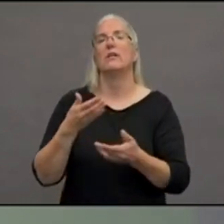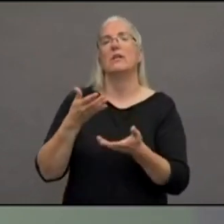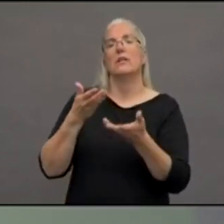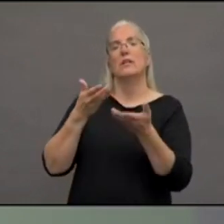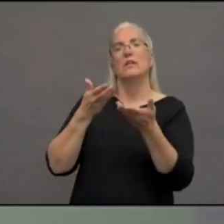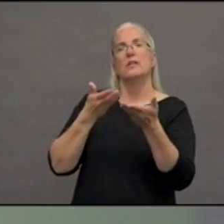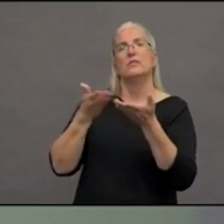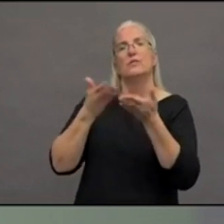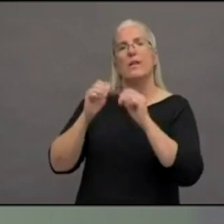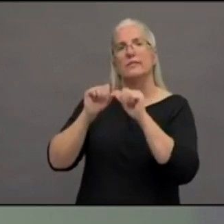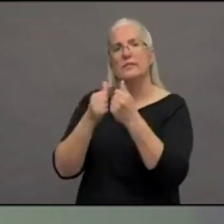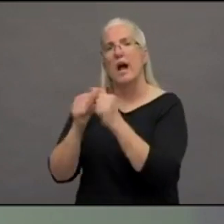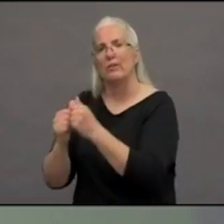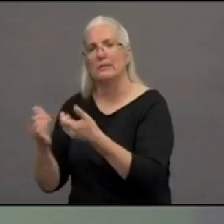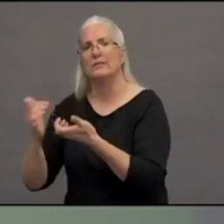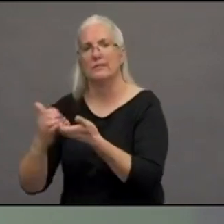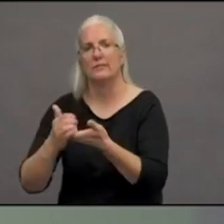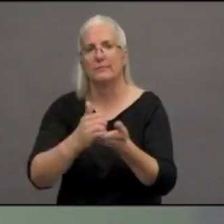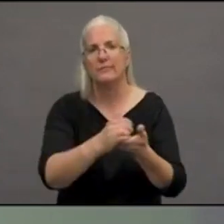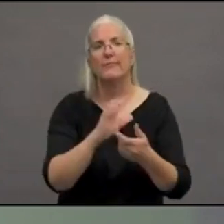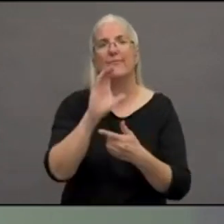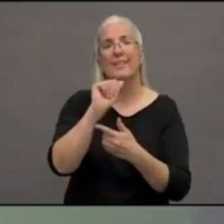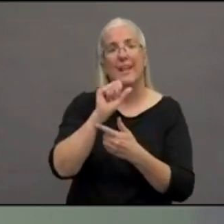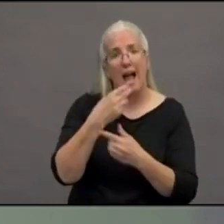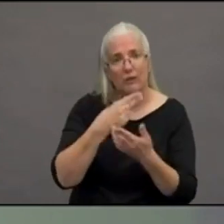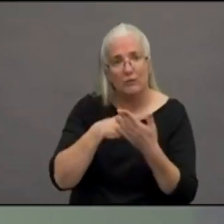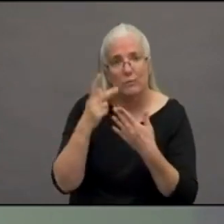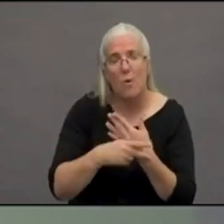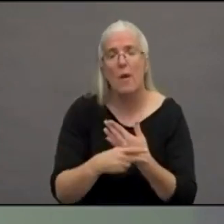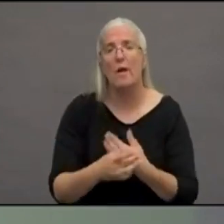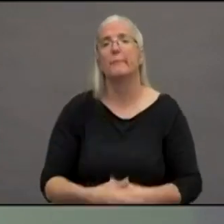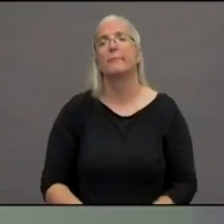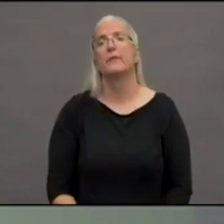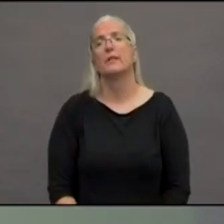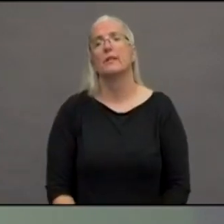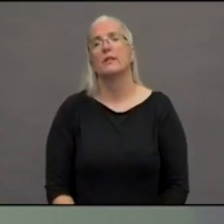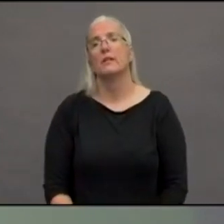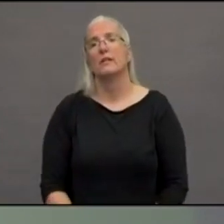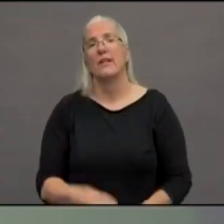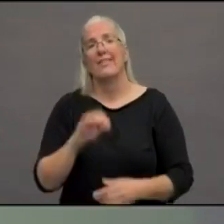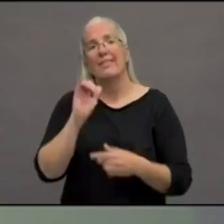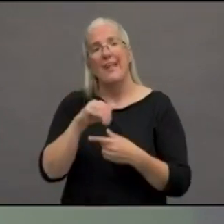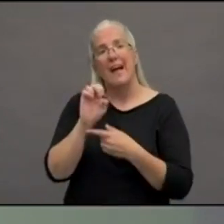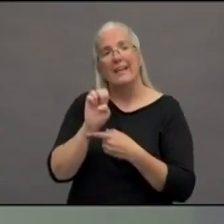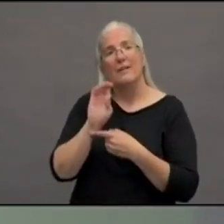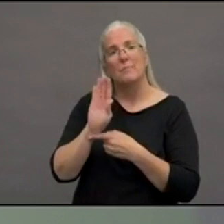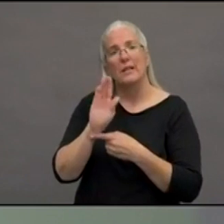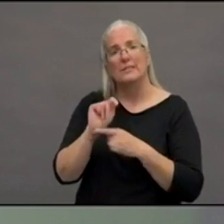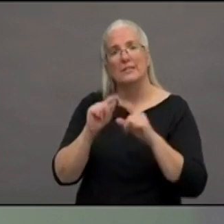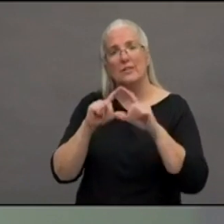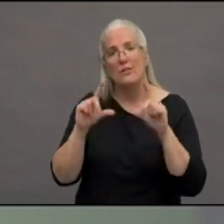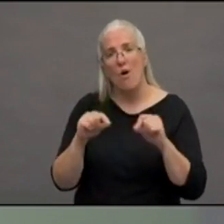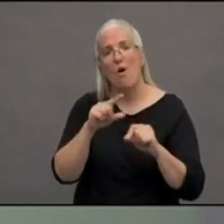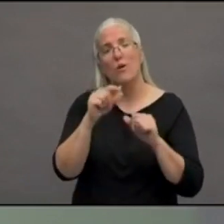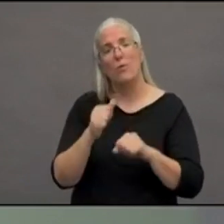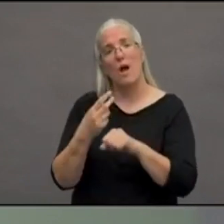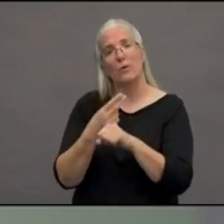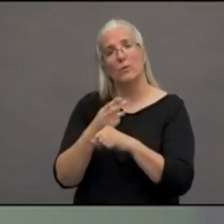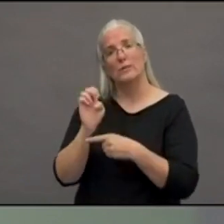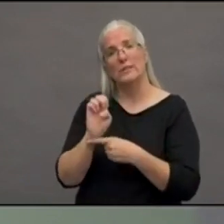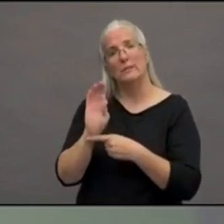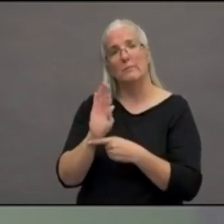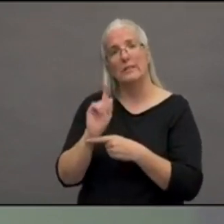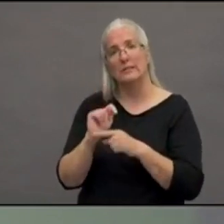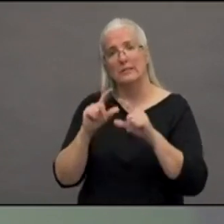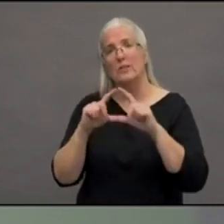It's a cash program. Again, you get it on your card. And then you can use that card at, you